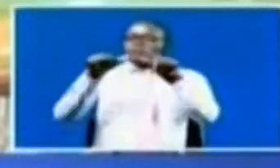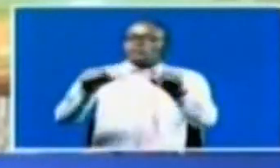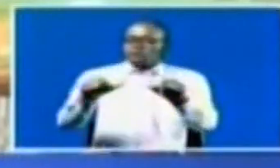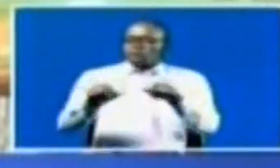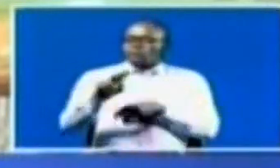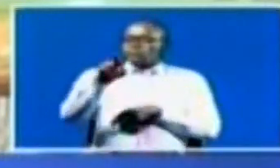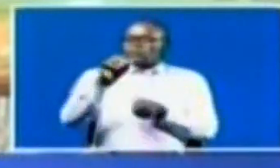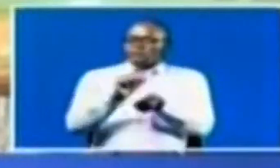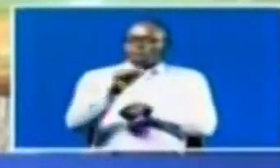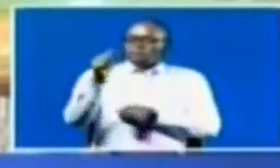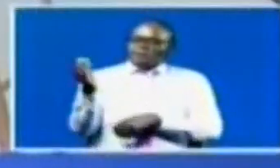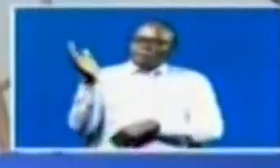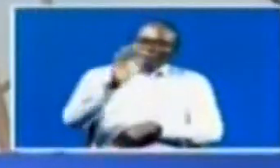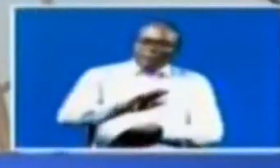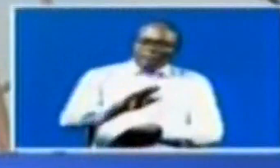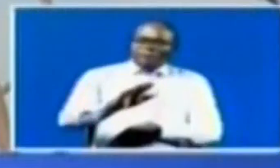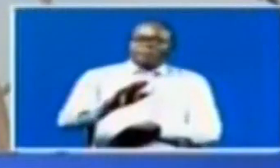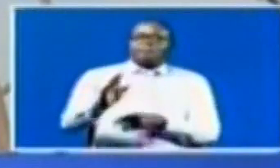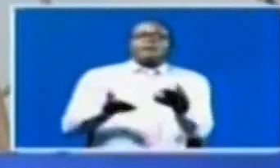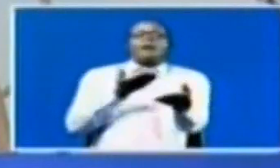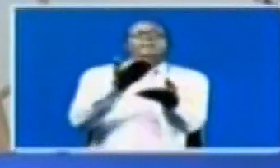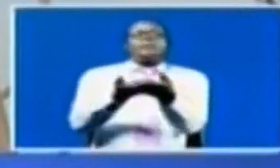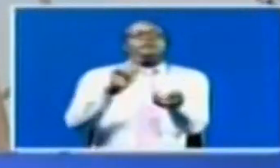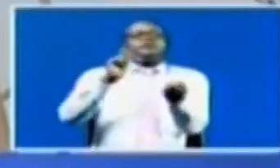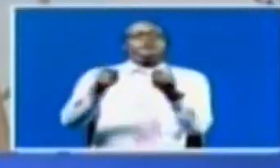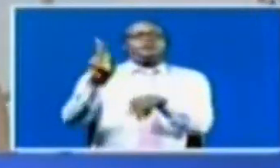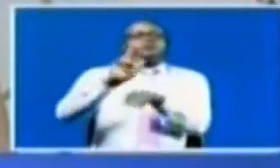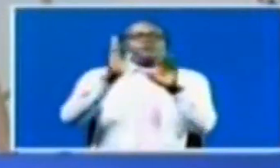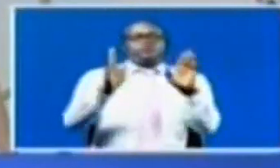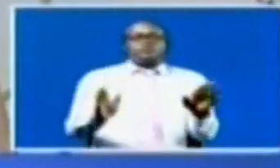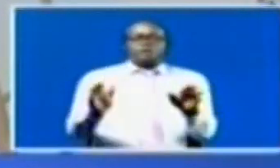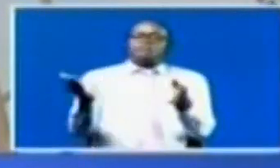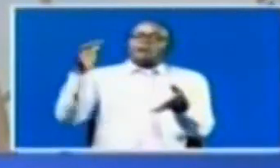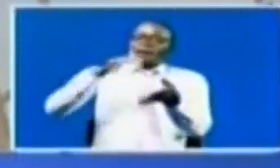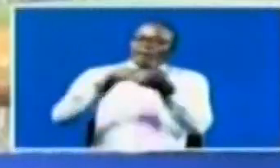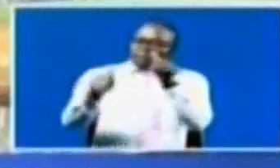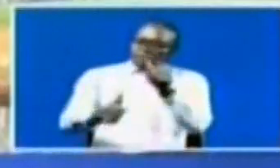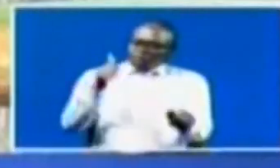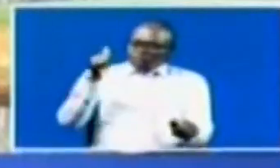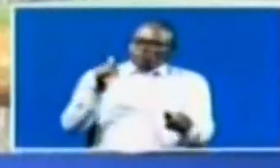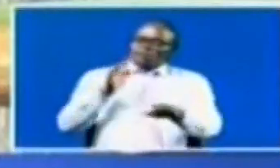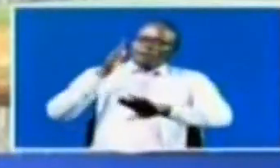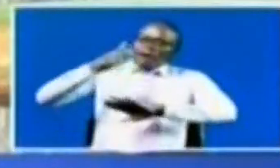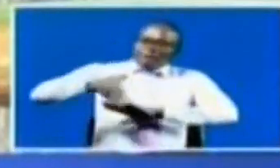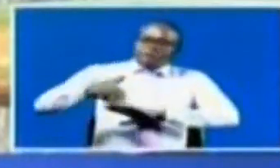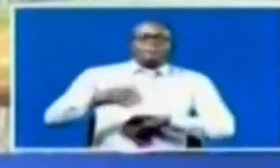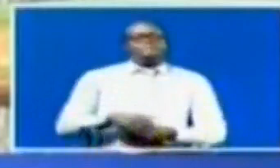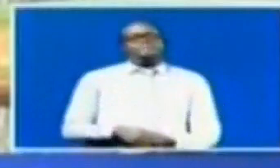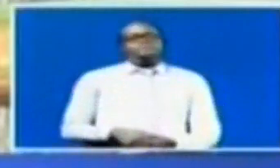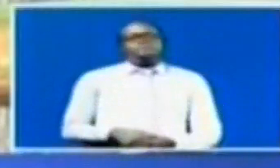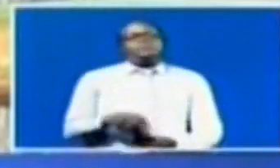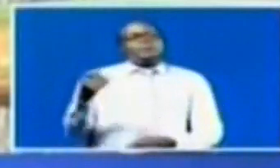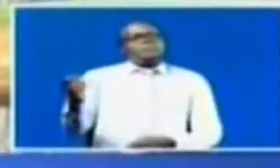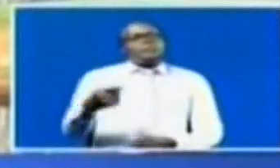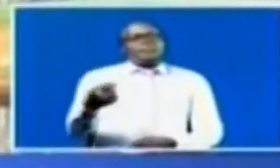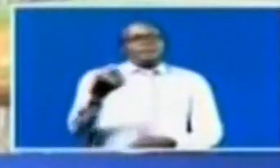in 2015 they came back and reapplied for change of user. Again we objected, but after about a few